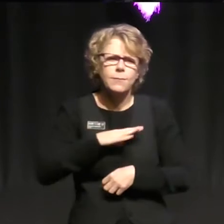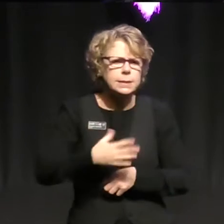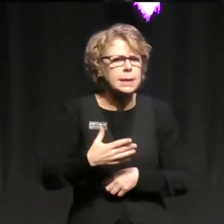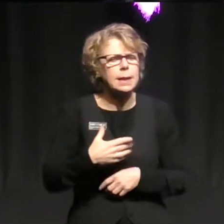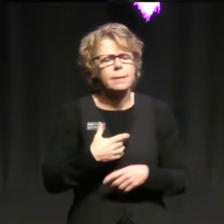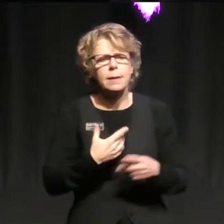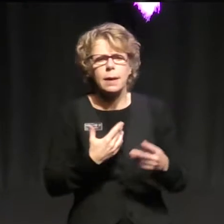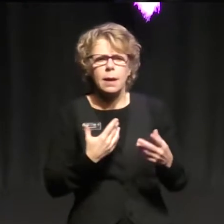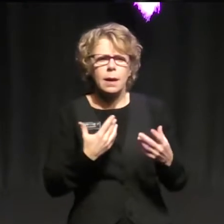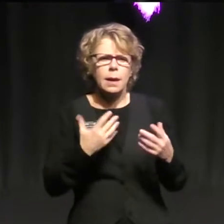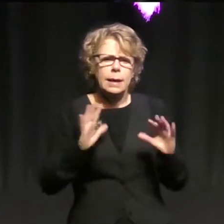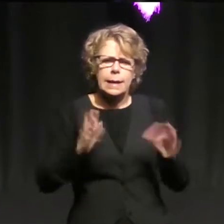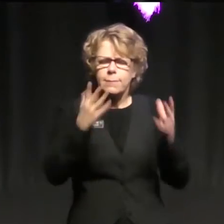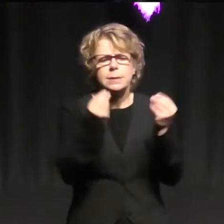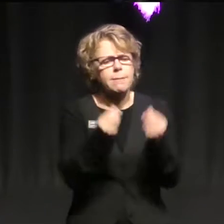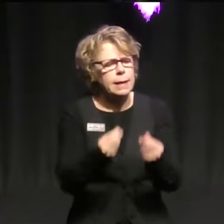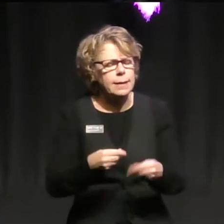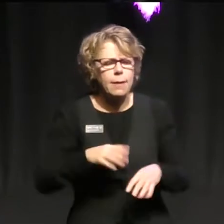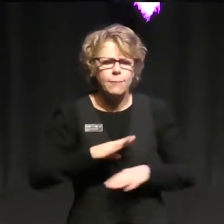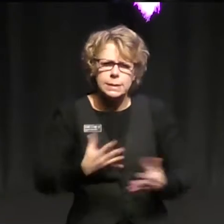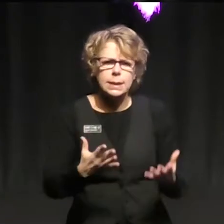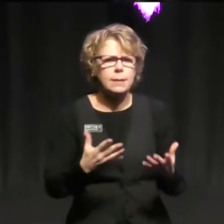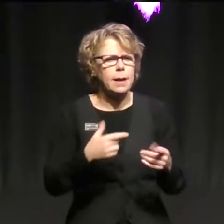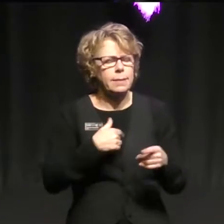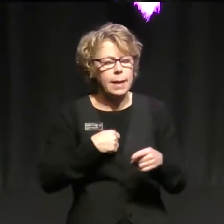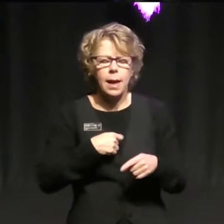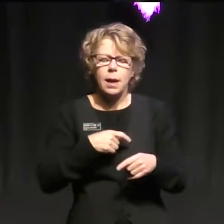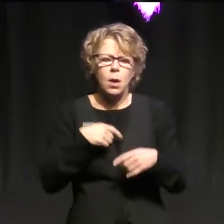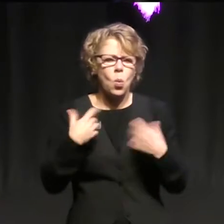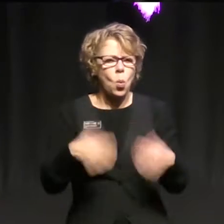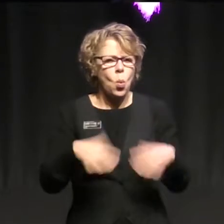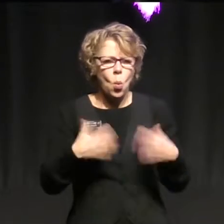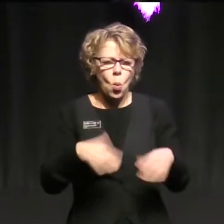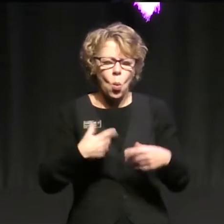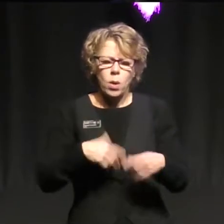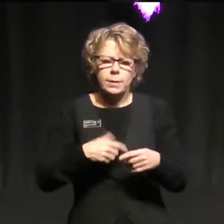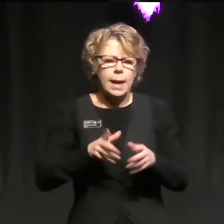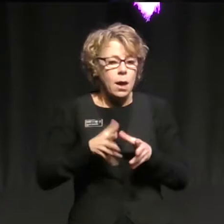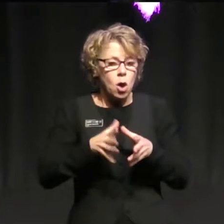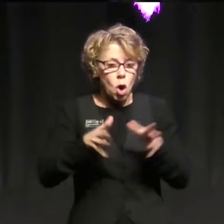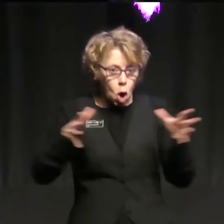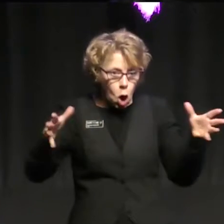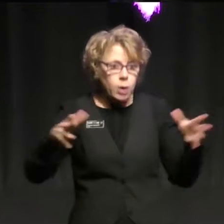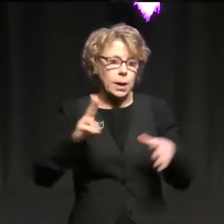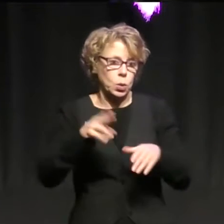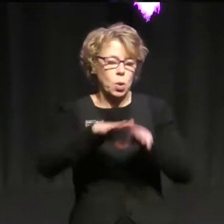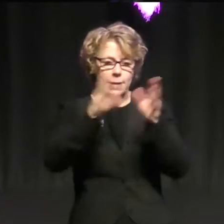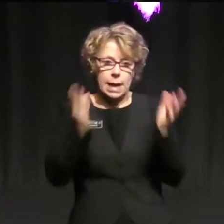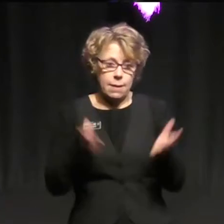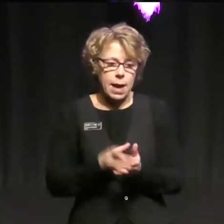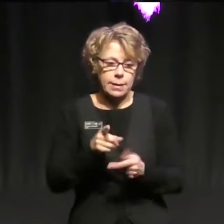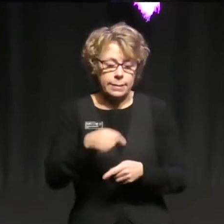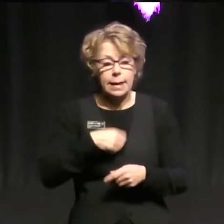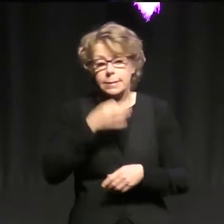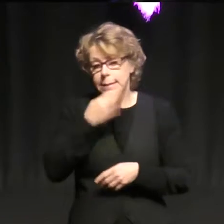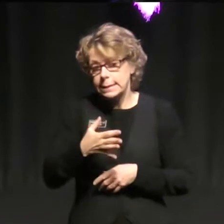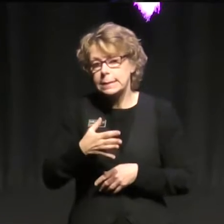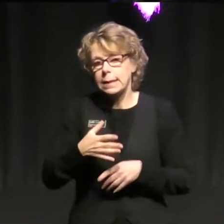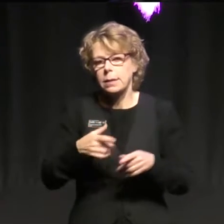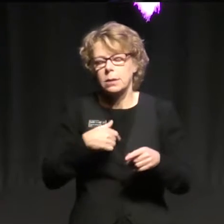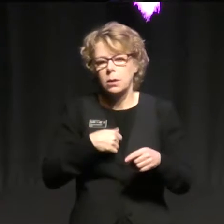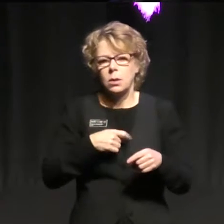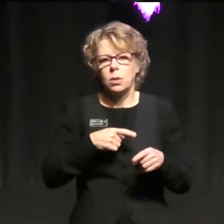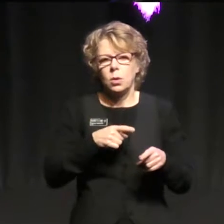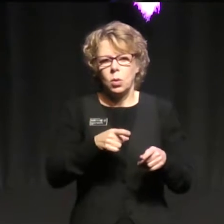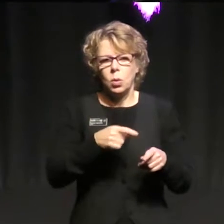living wages, and are extremely exploited. It's increasing all over the world right now, and it's